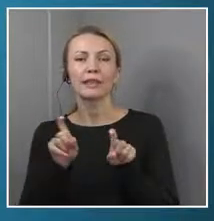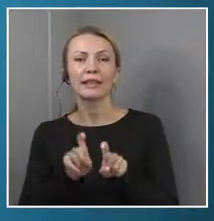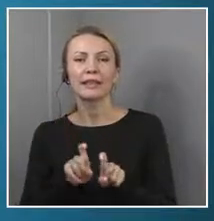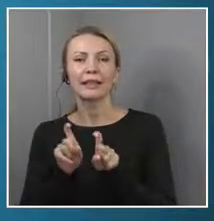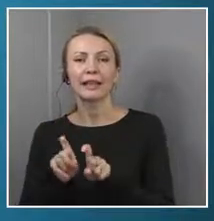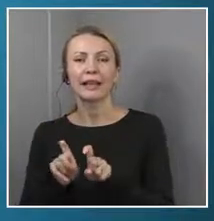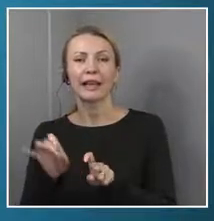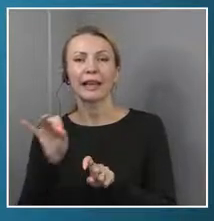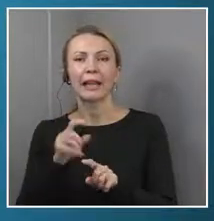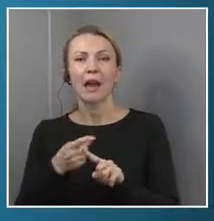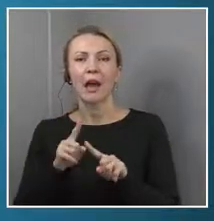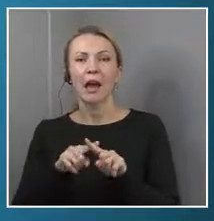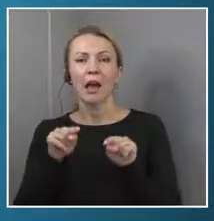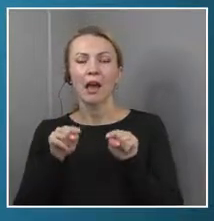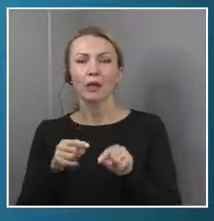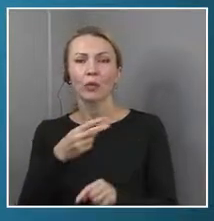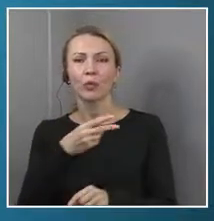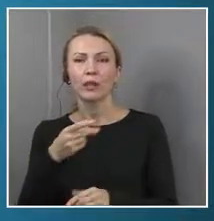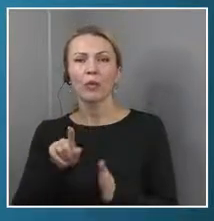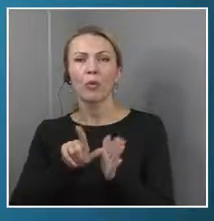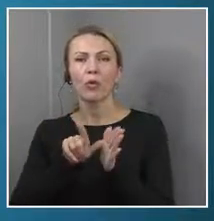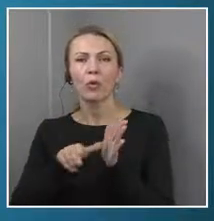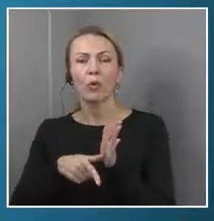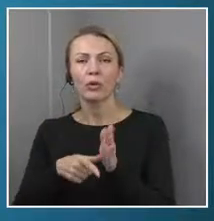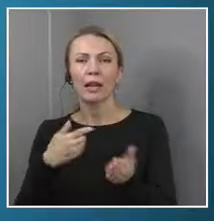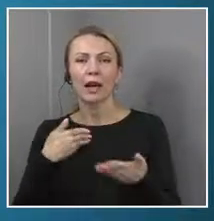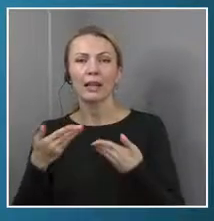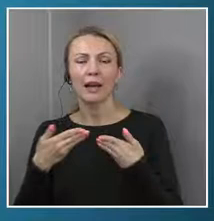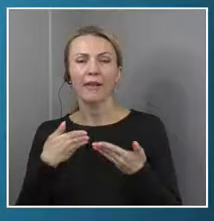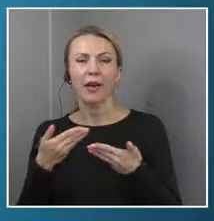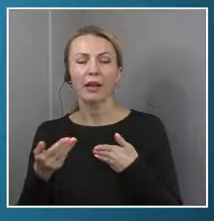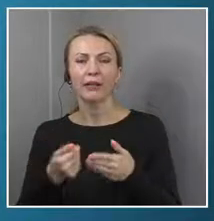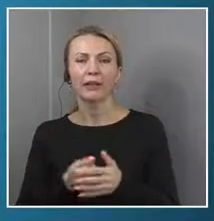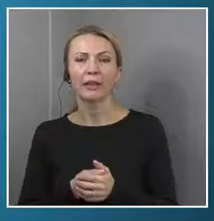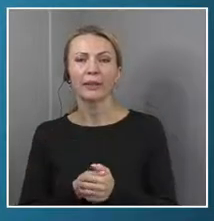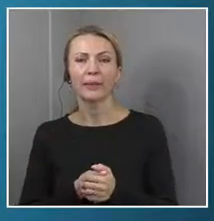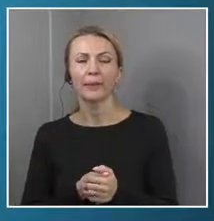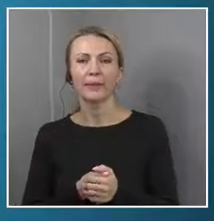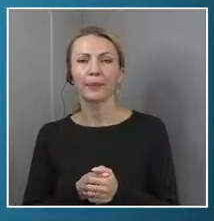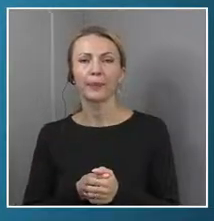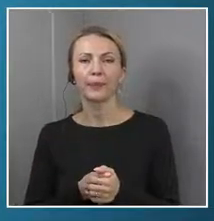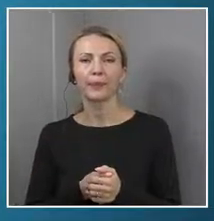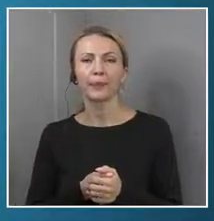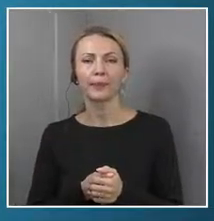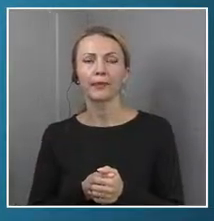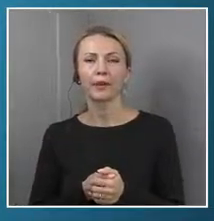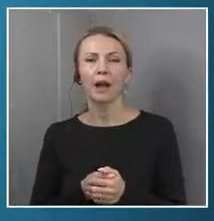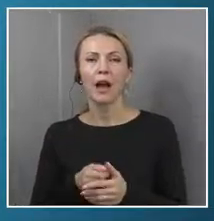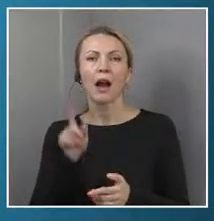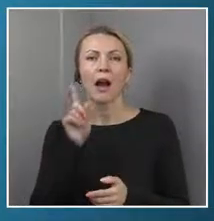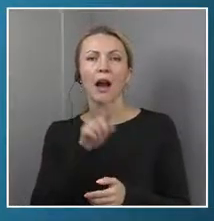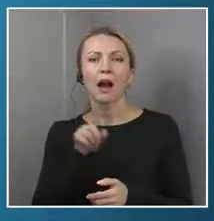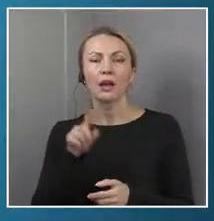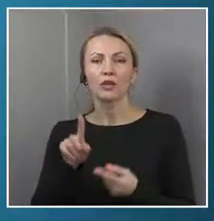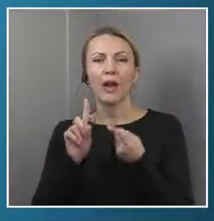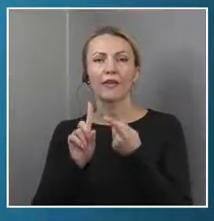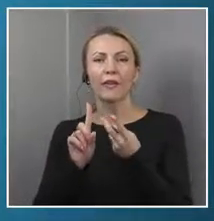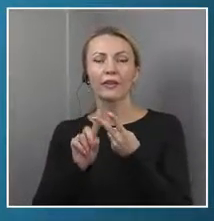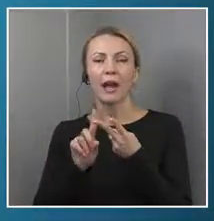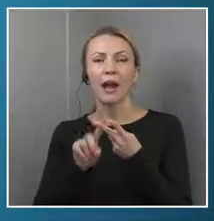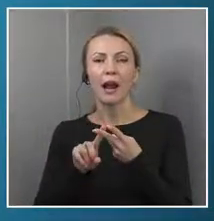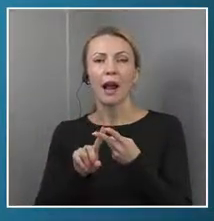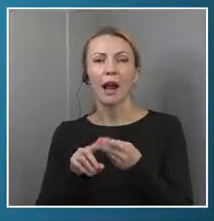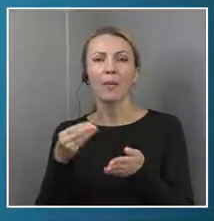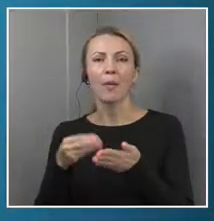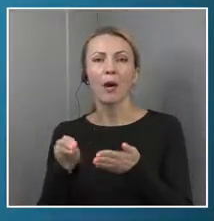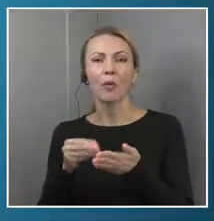$70 billion. And what is worth buying? And that's what we've discussed